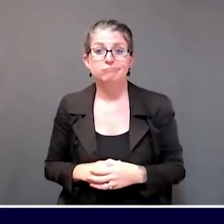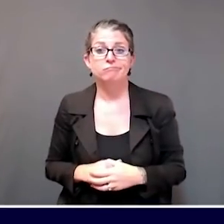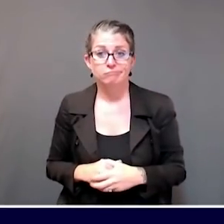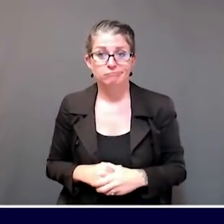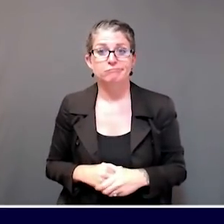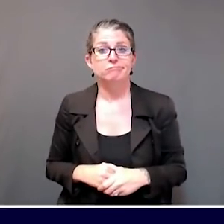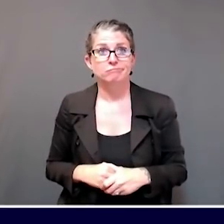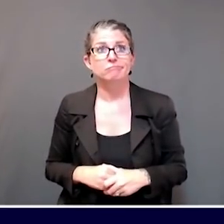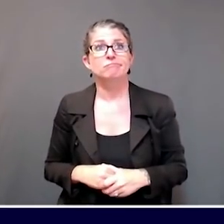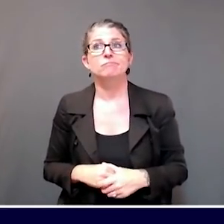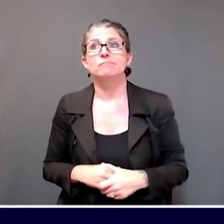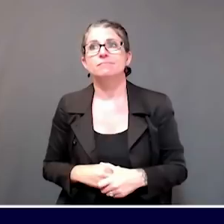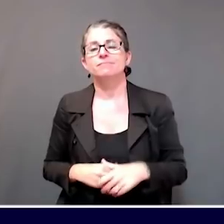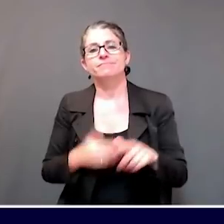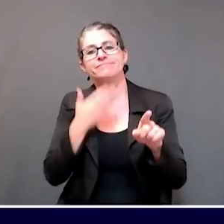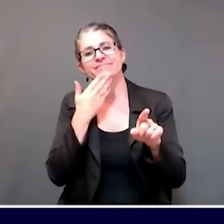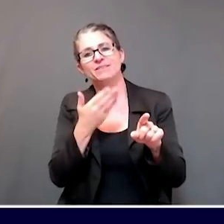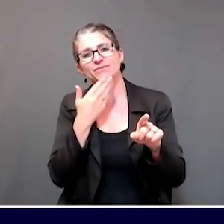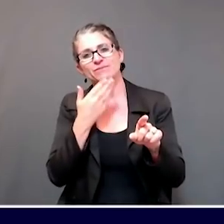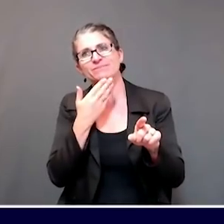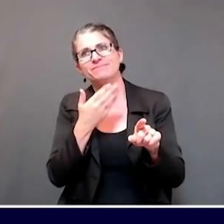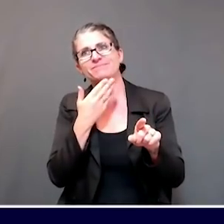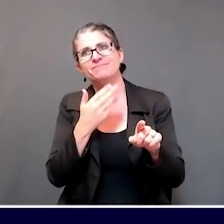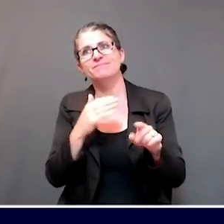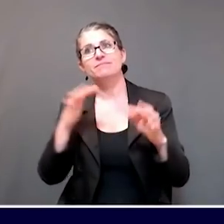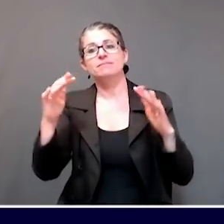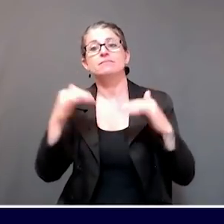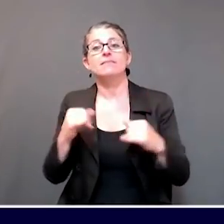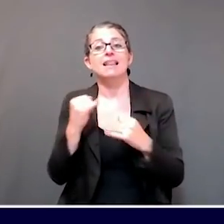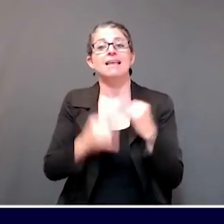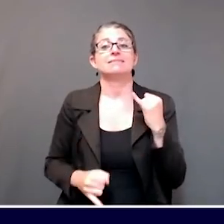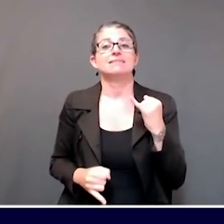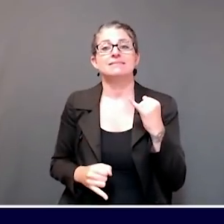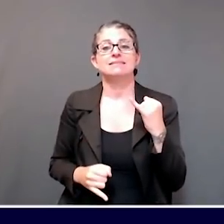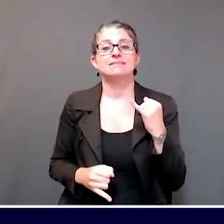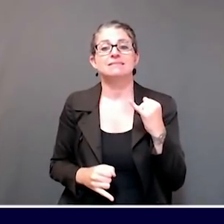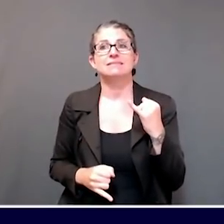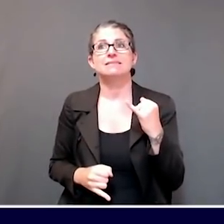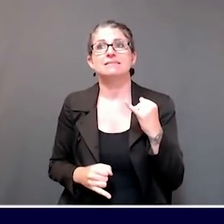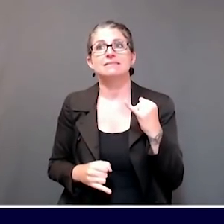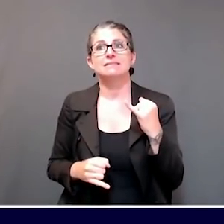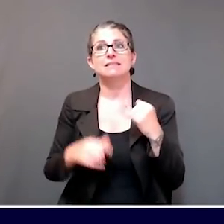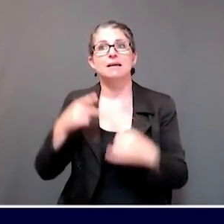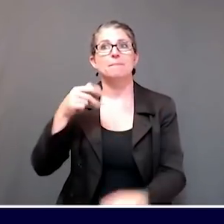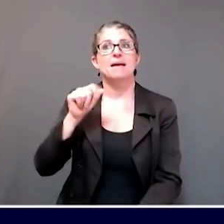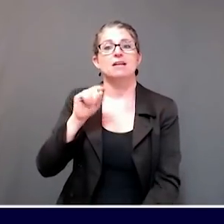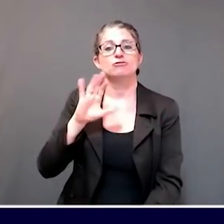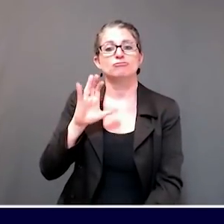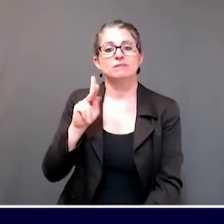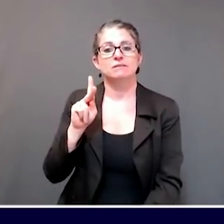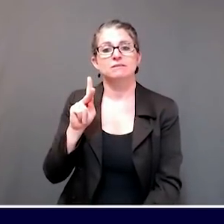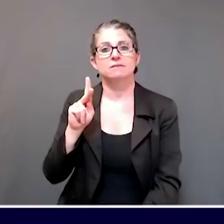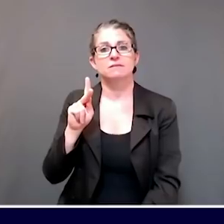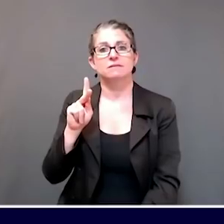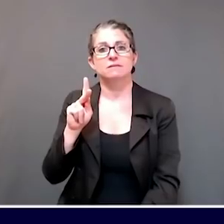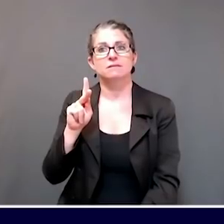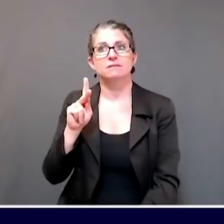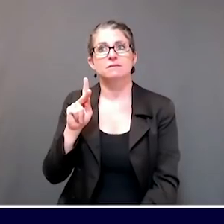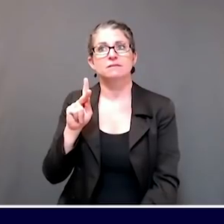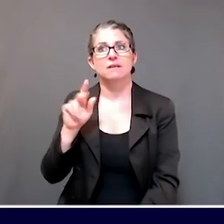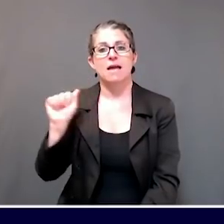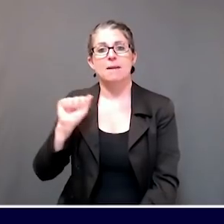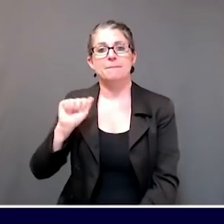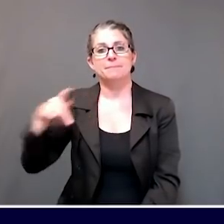Thank you. I'm going to turn for our last question of the afternoon to Patrick Whittle at the AP. Thank you very